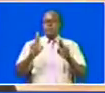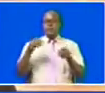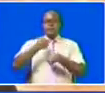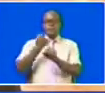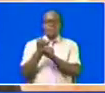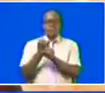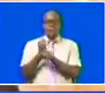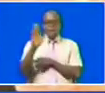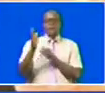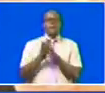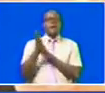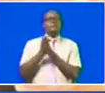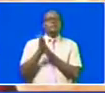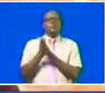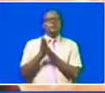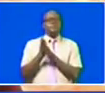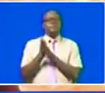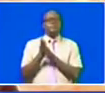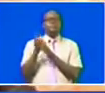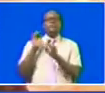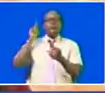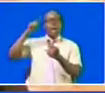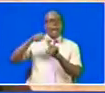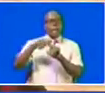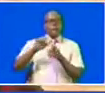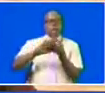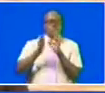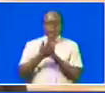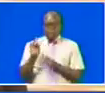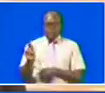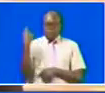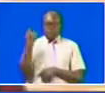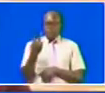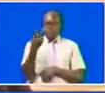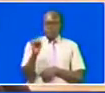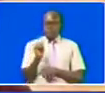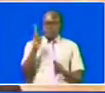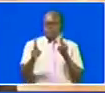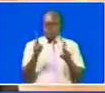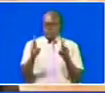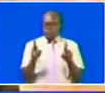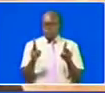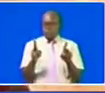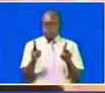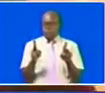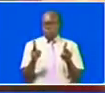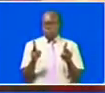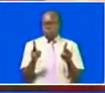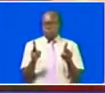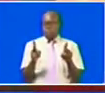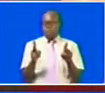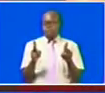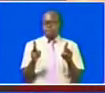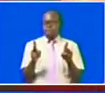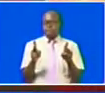his ambition and future quest very clear to all that is going for the presidency, it